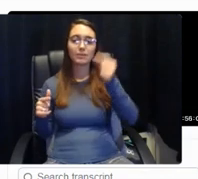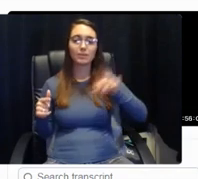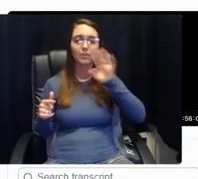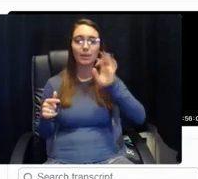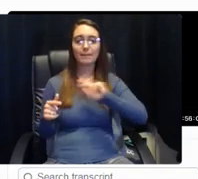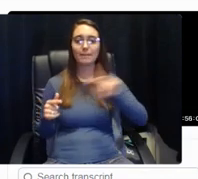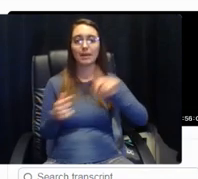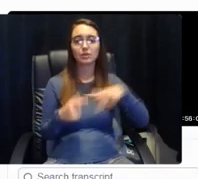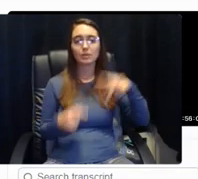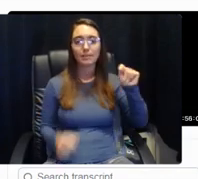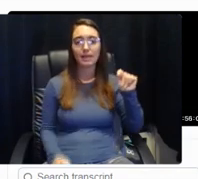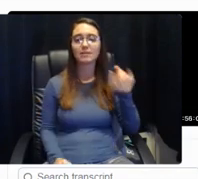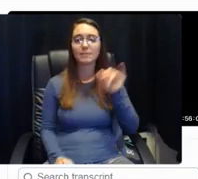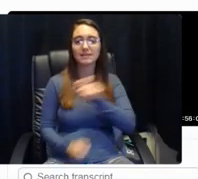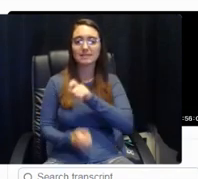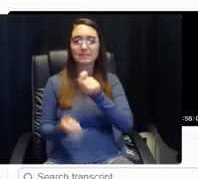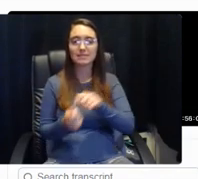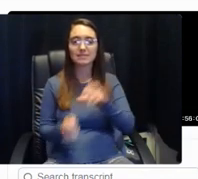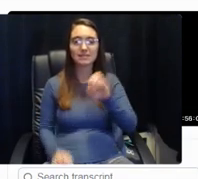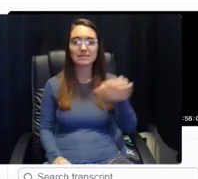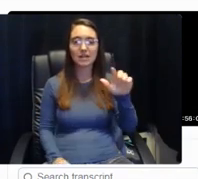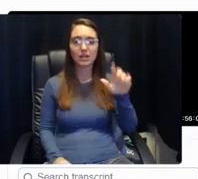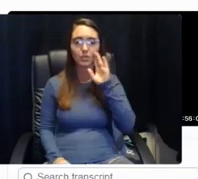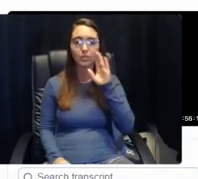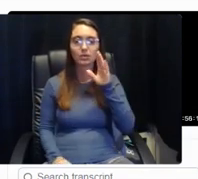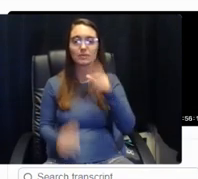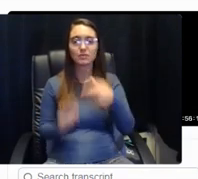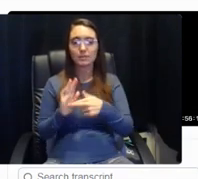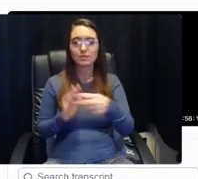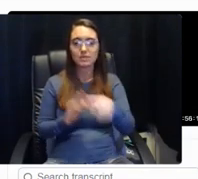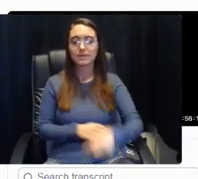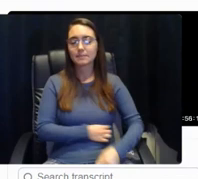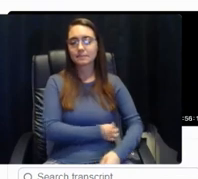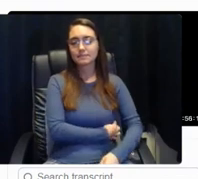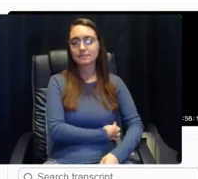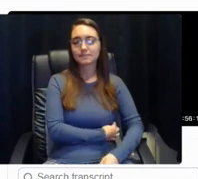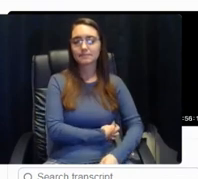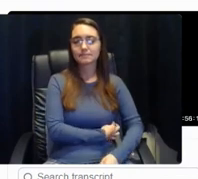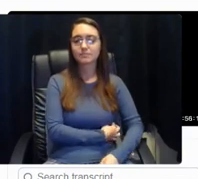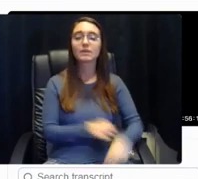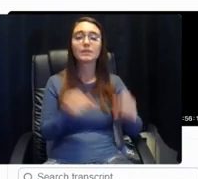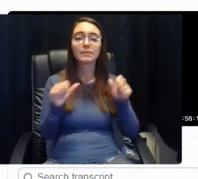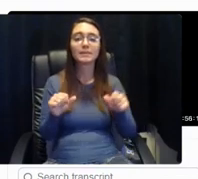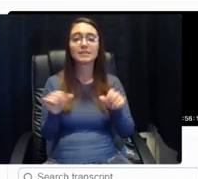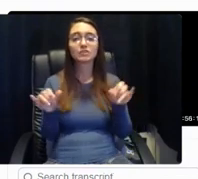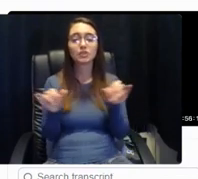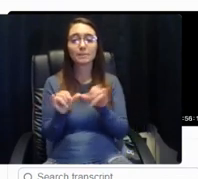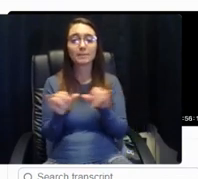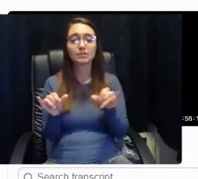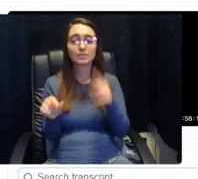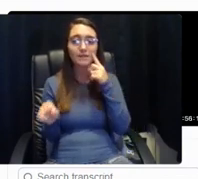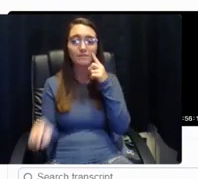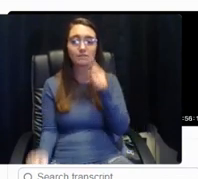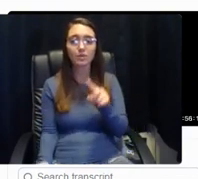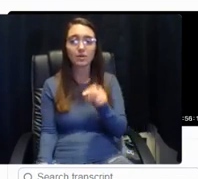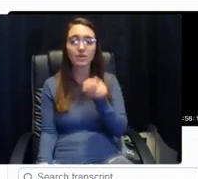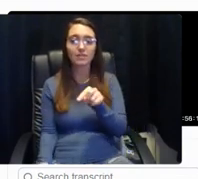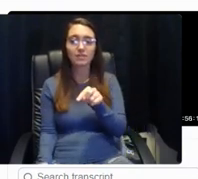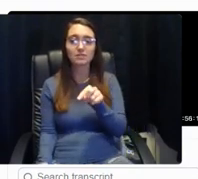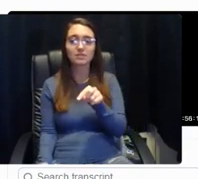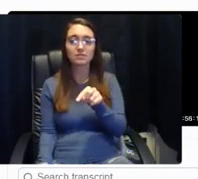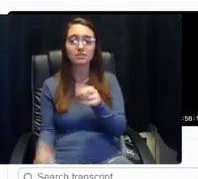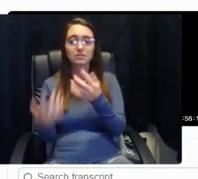that is a cell. This particular cell here is representing like this. And the potential measurement from this